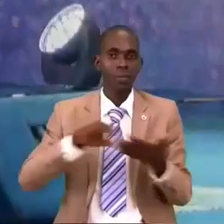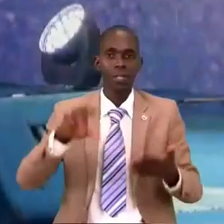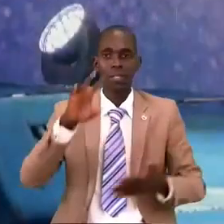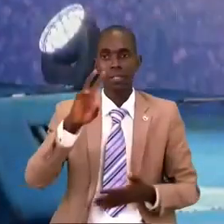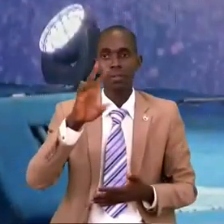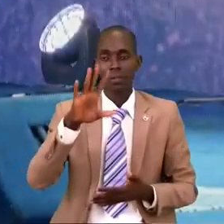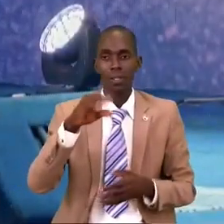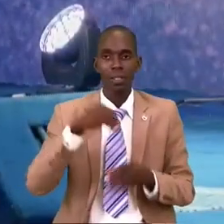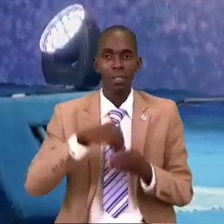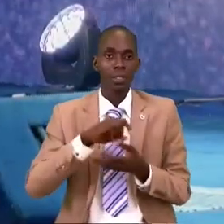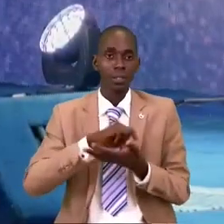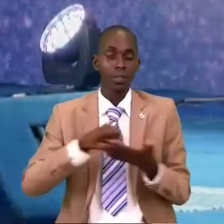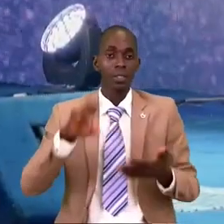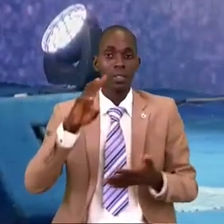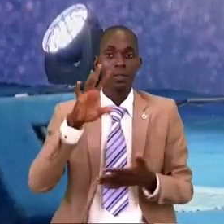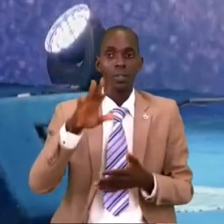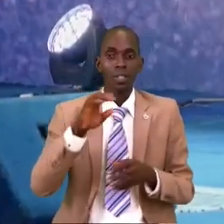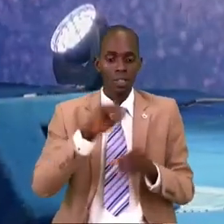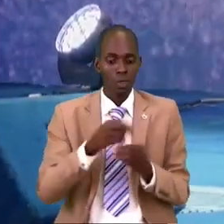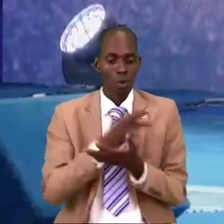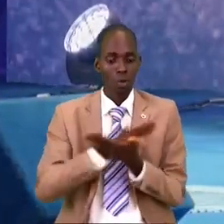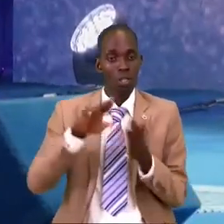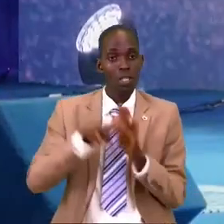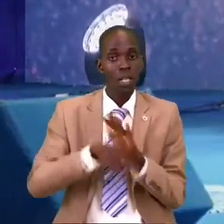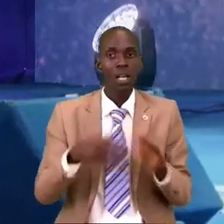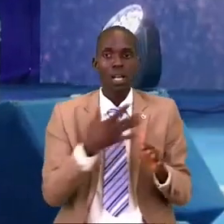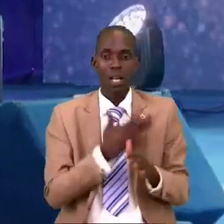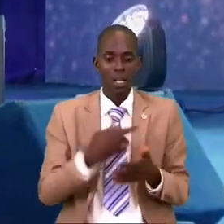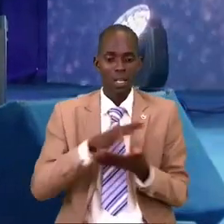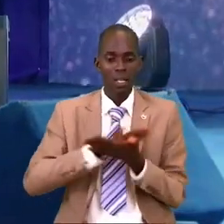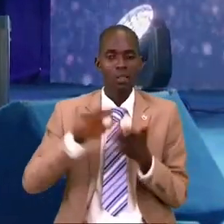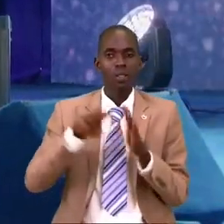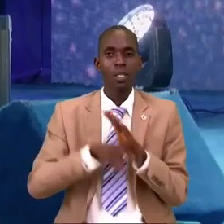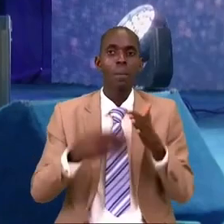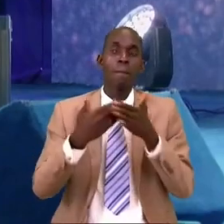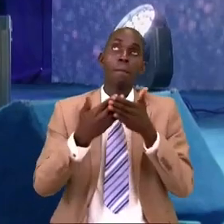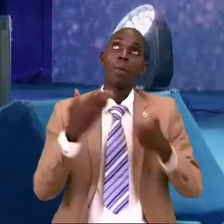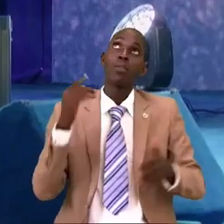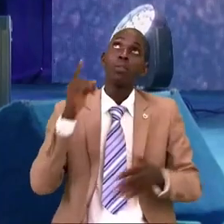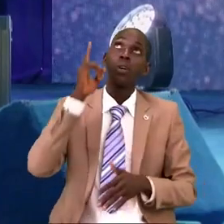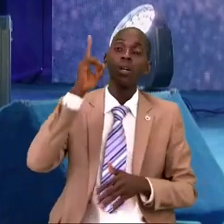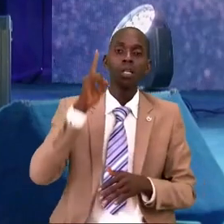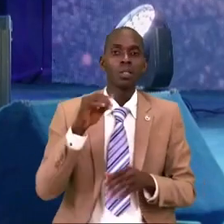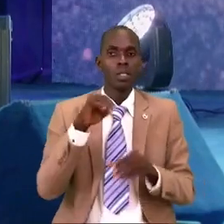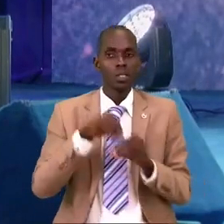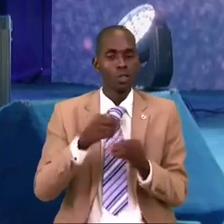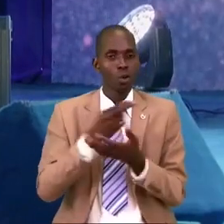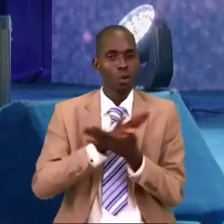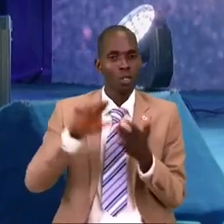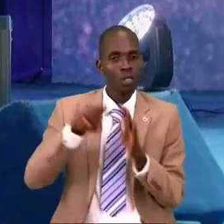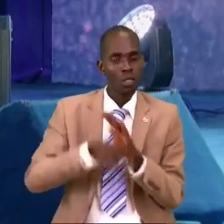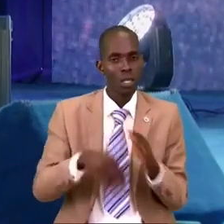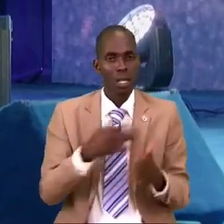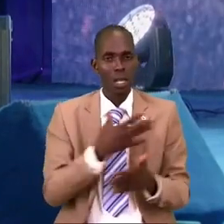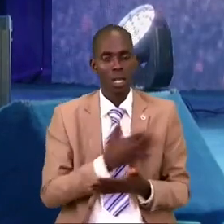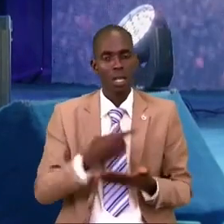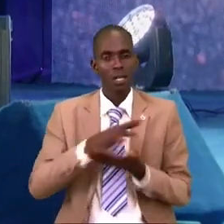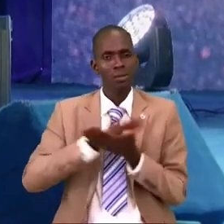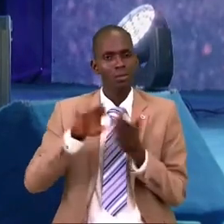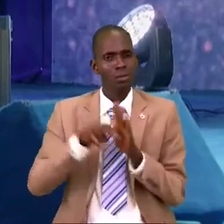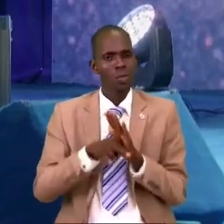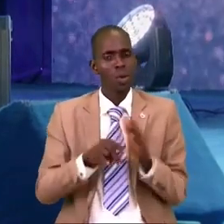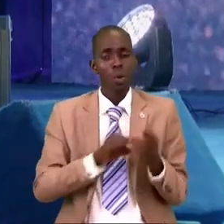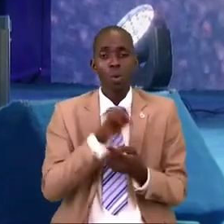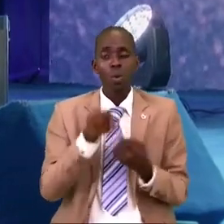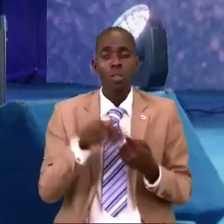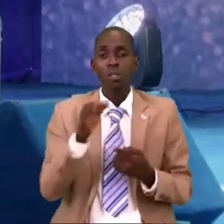and righteousness, when there is no fear, no fear within, no fear without, no fear around, when there's no